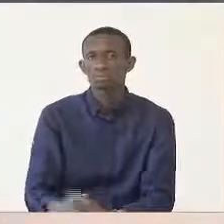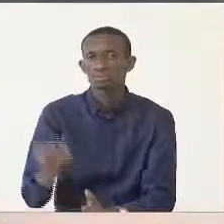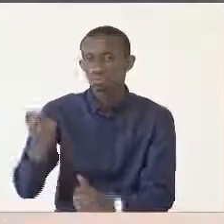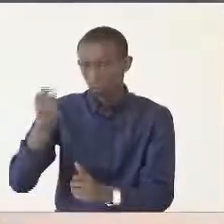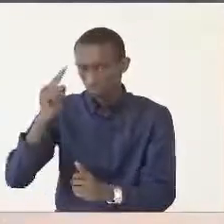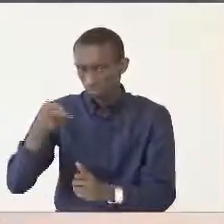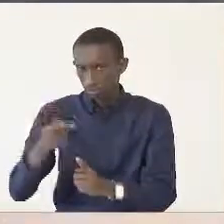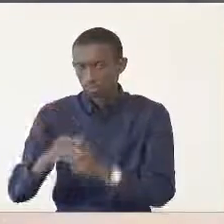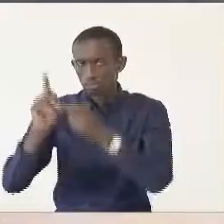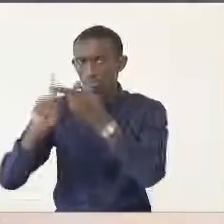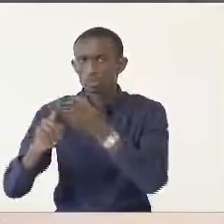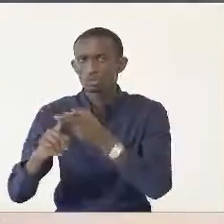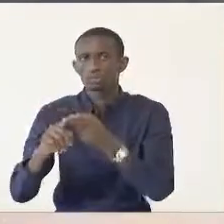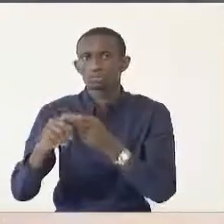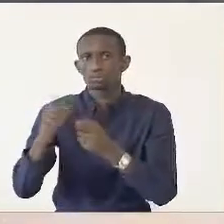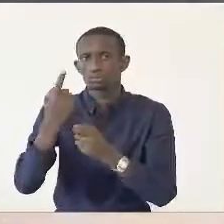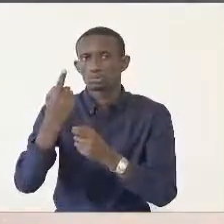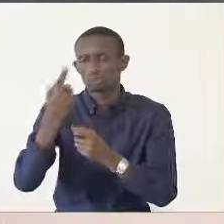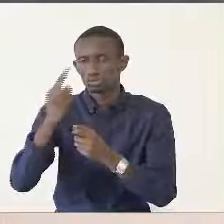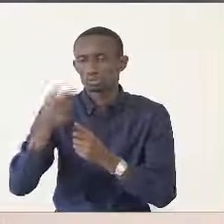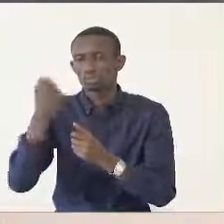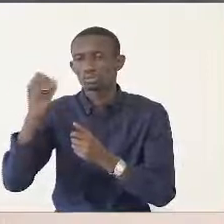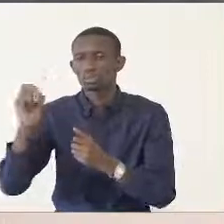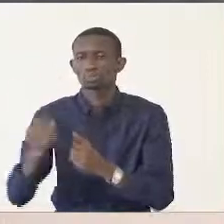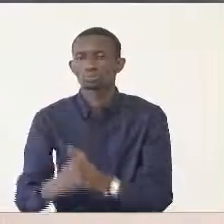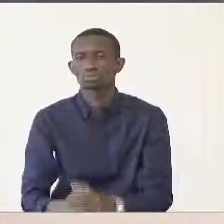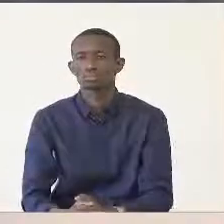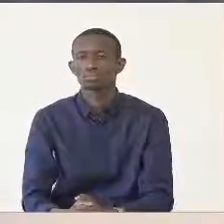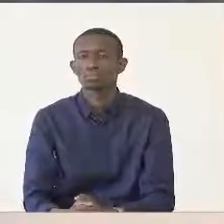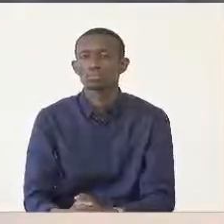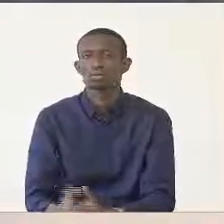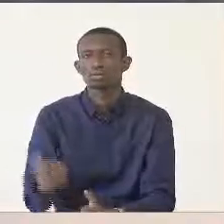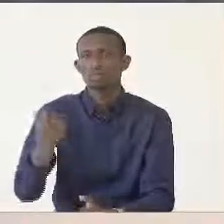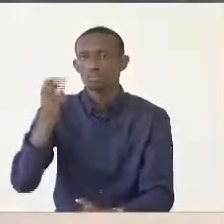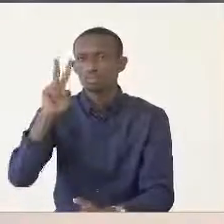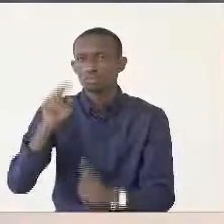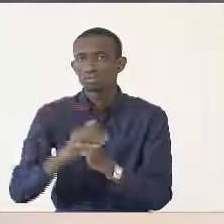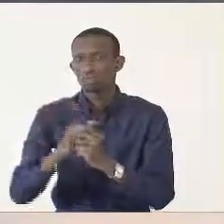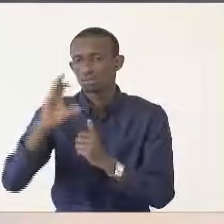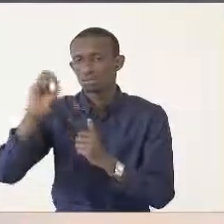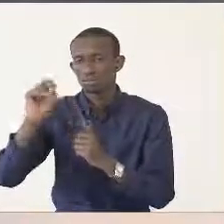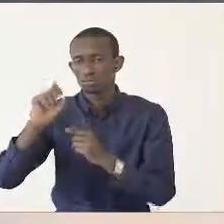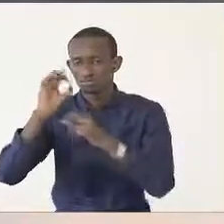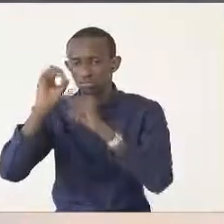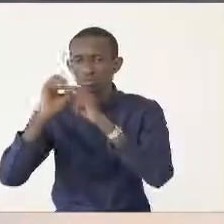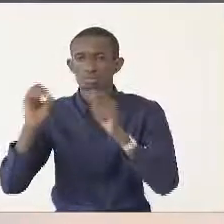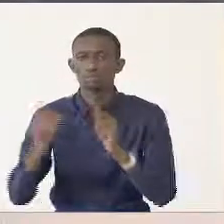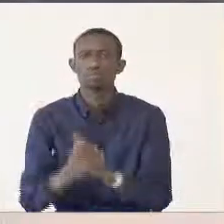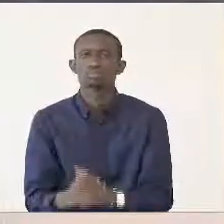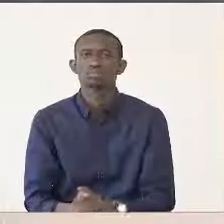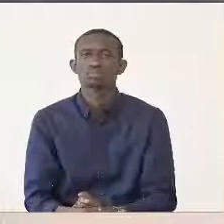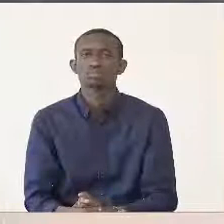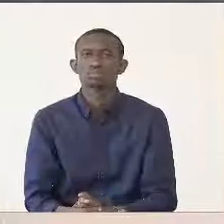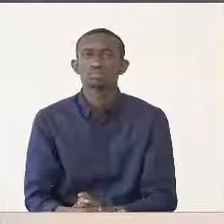plus 1,000, and this here we have v cosine theta, and